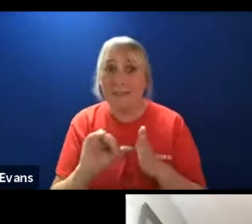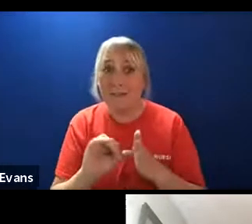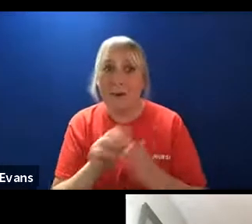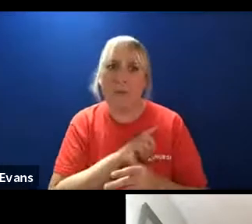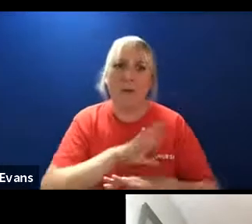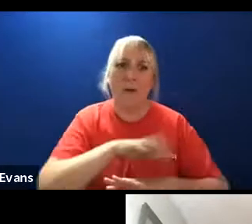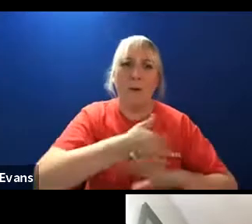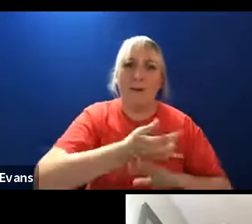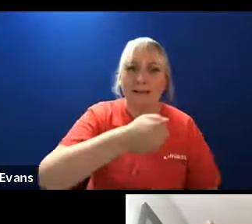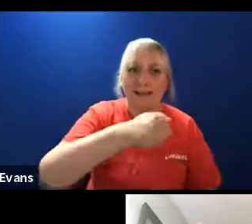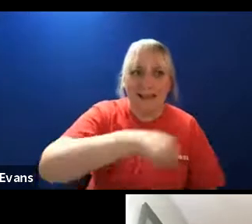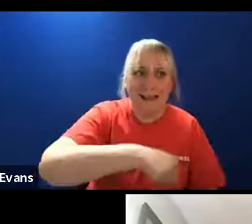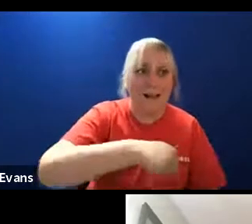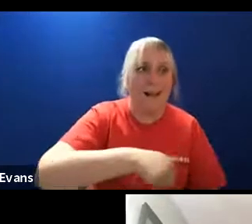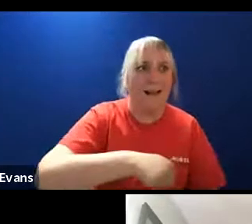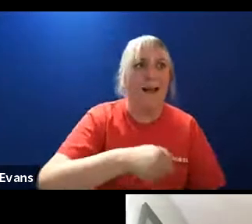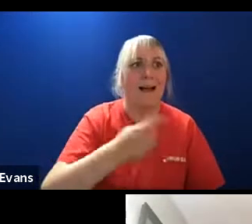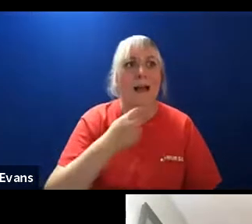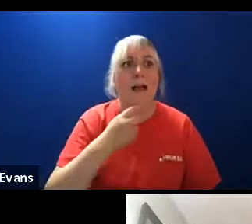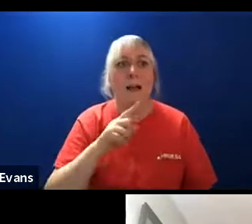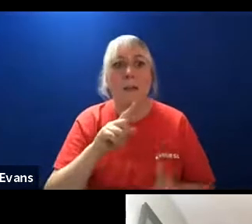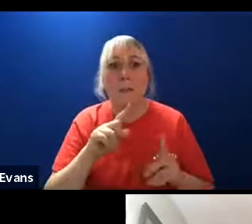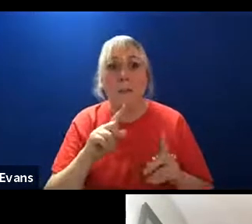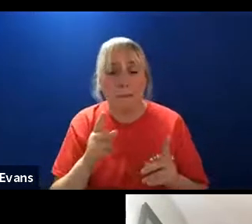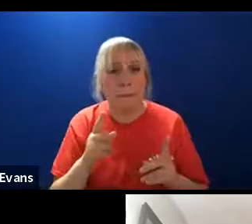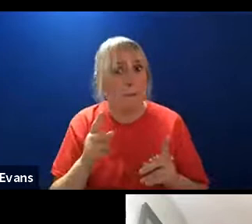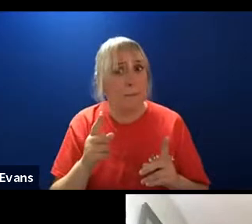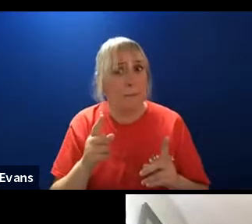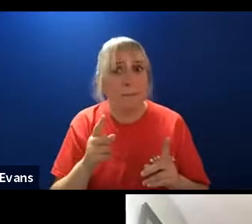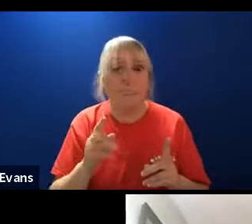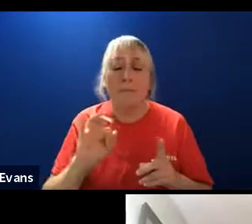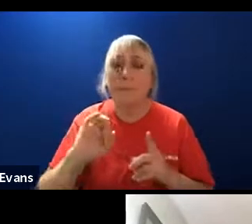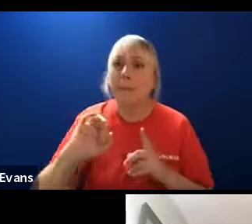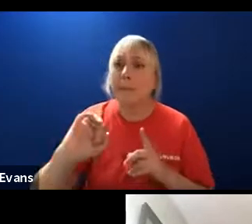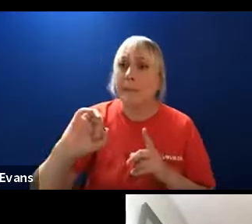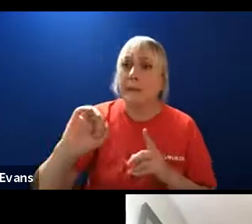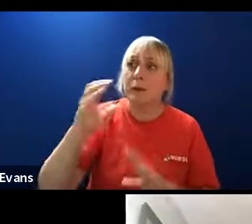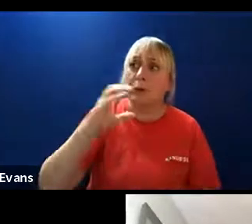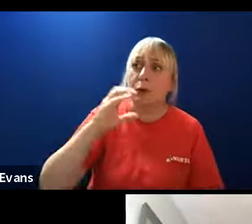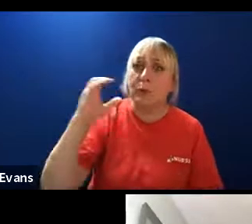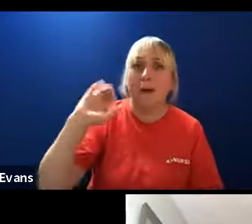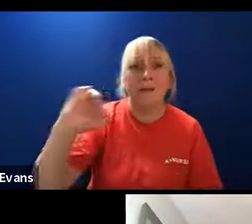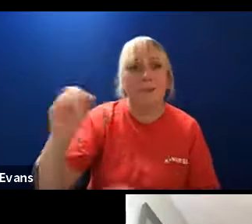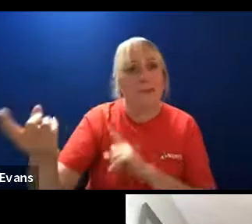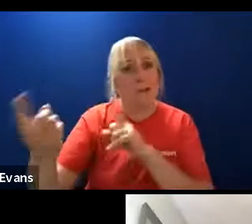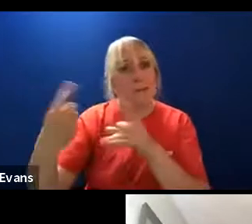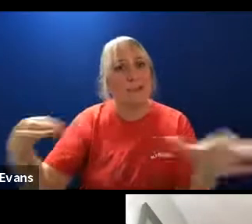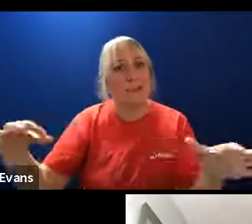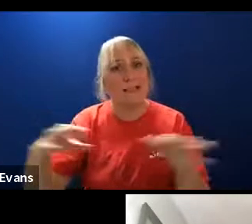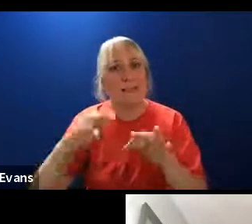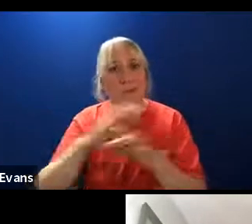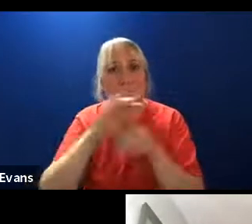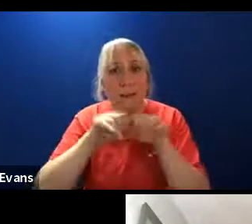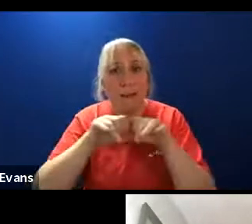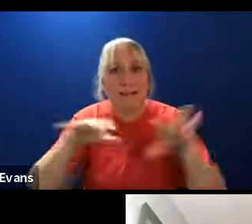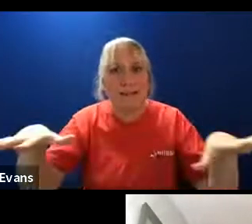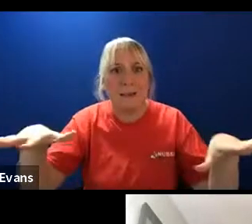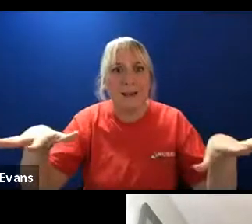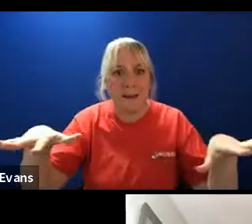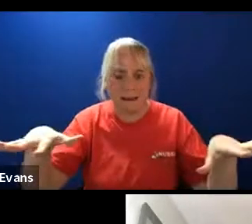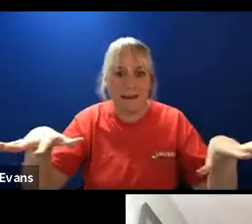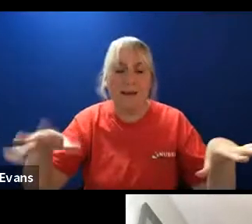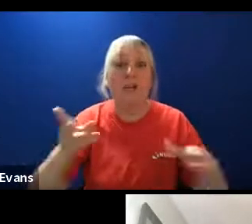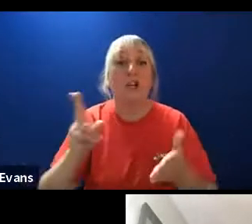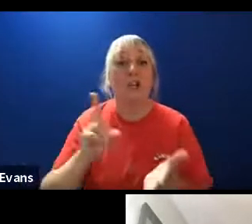we've had a number of questions about the response of Cuba during the pandemic in terms of education. Now, I know Niurka